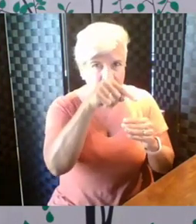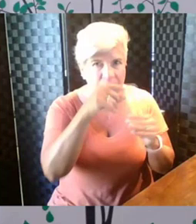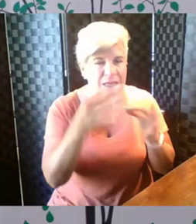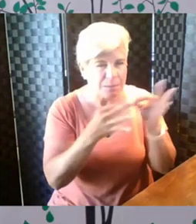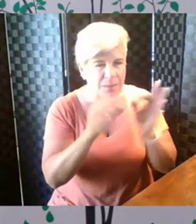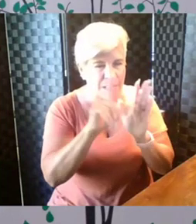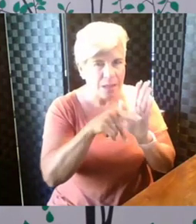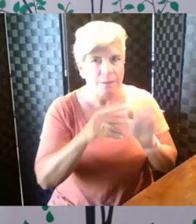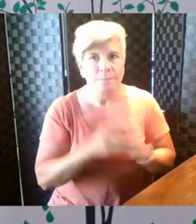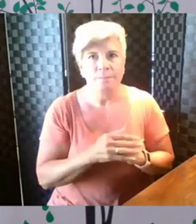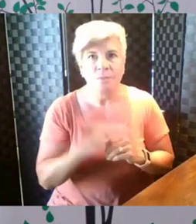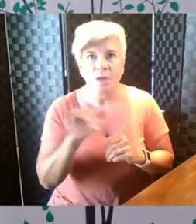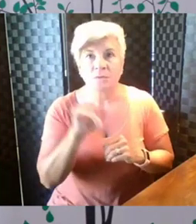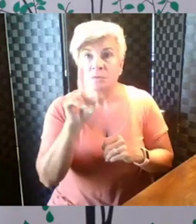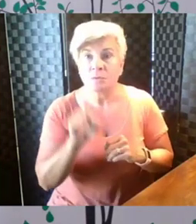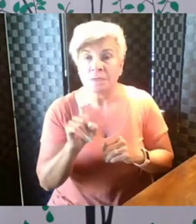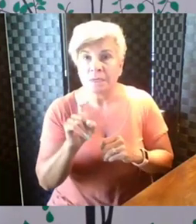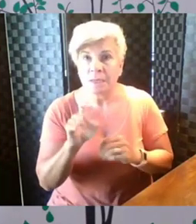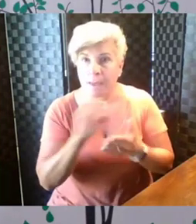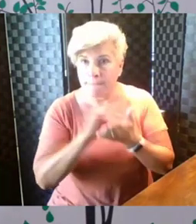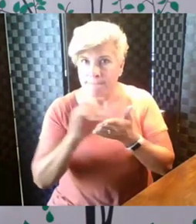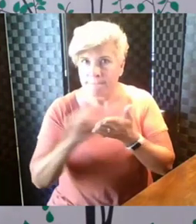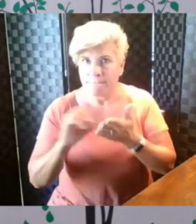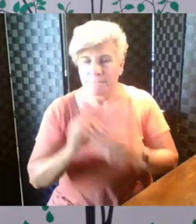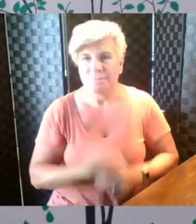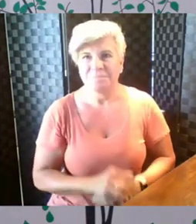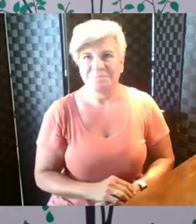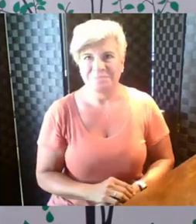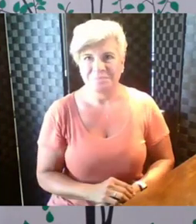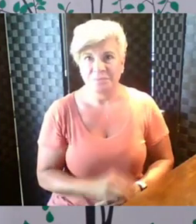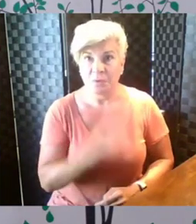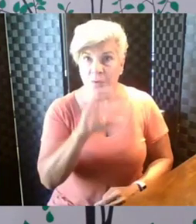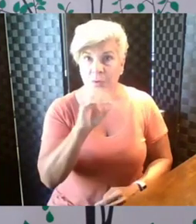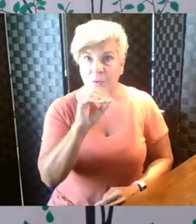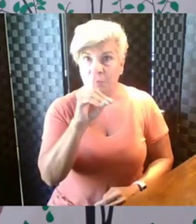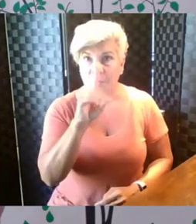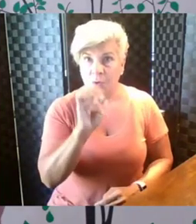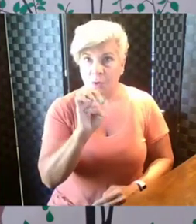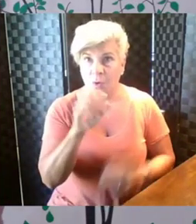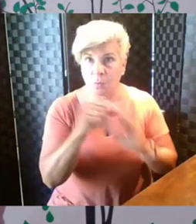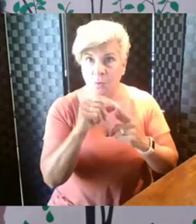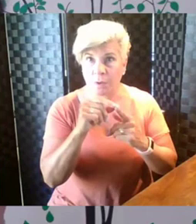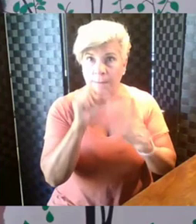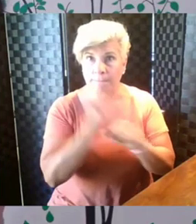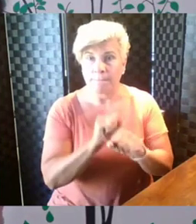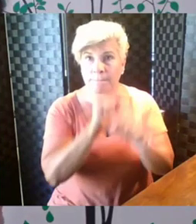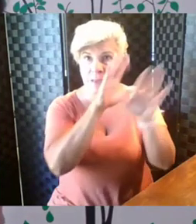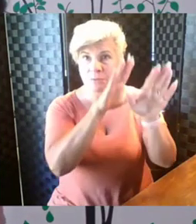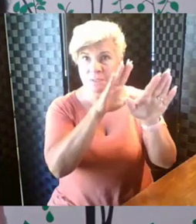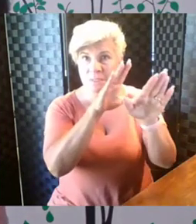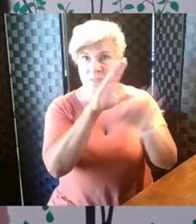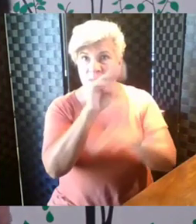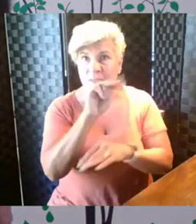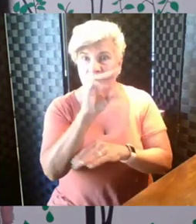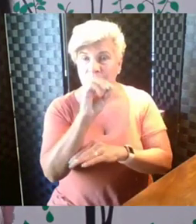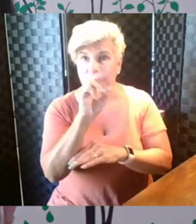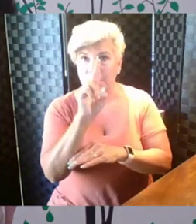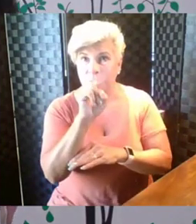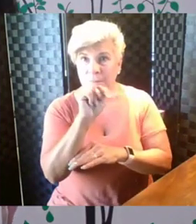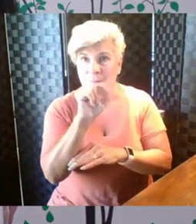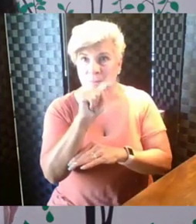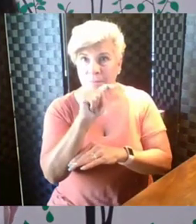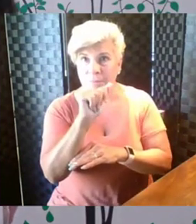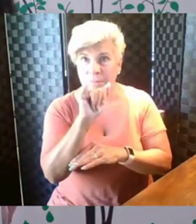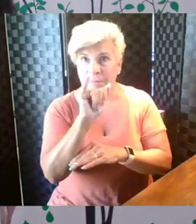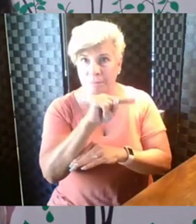bit later, but you'll also need a pencil. Our code word for this lesson is mountain. So there's